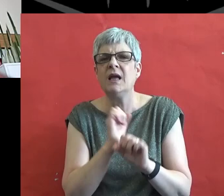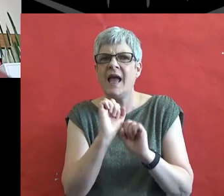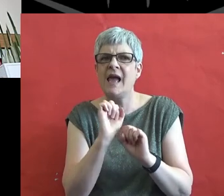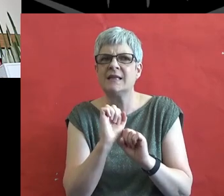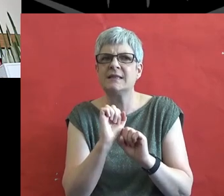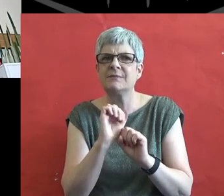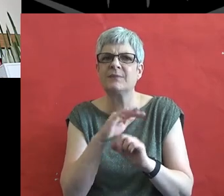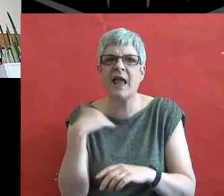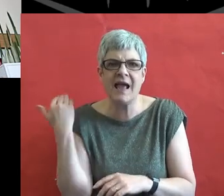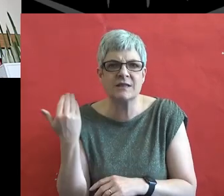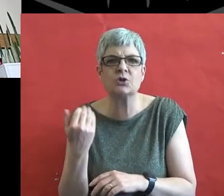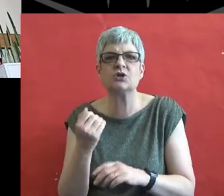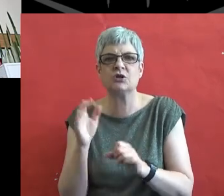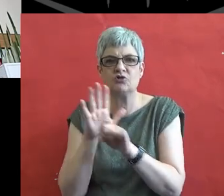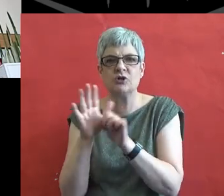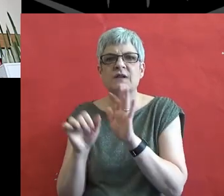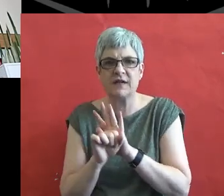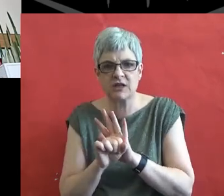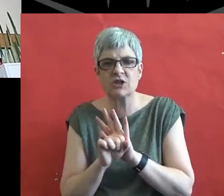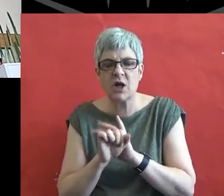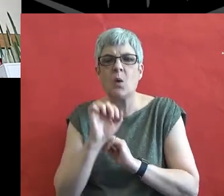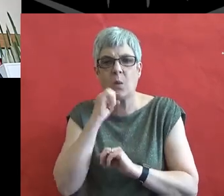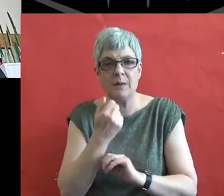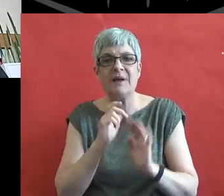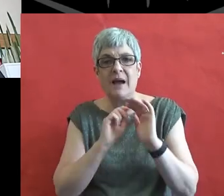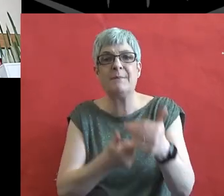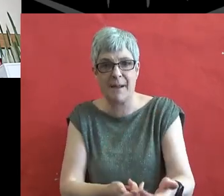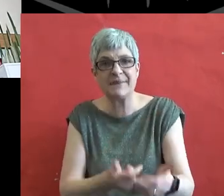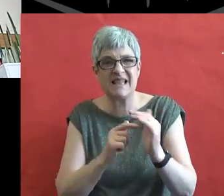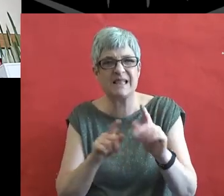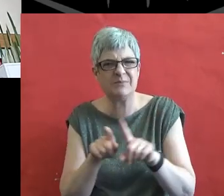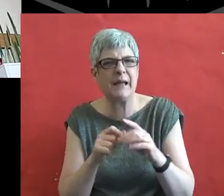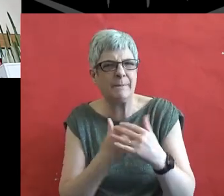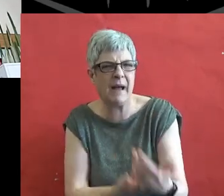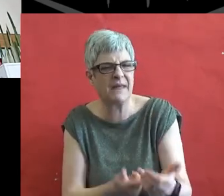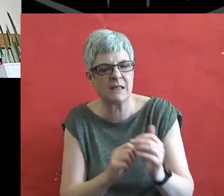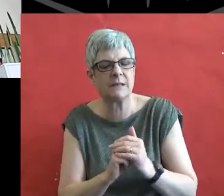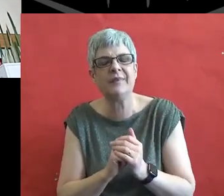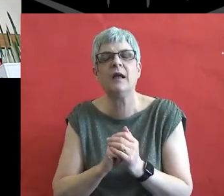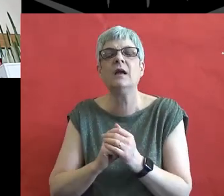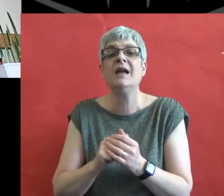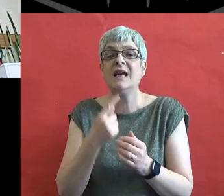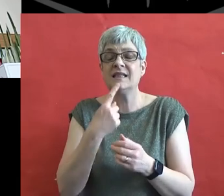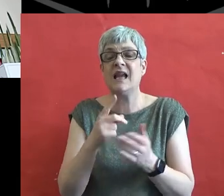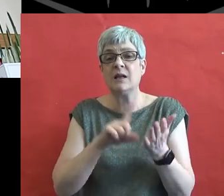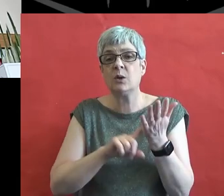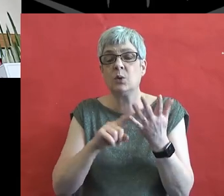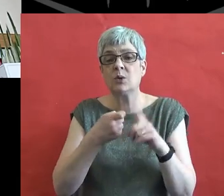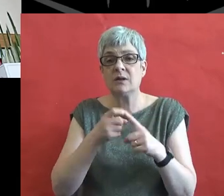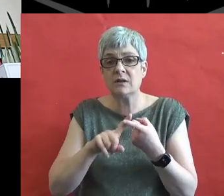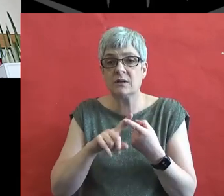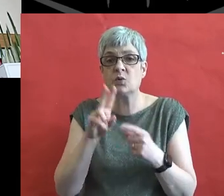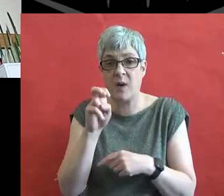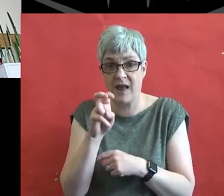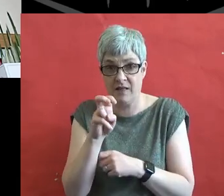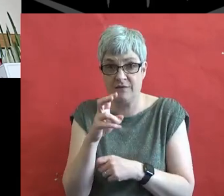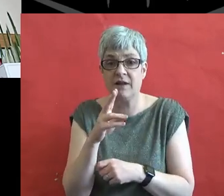execution, his crucifixion was going to be a baptism. He said in Luke 12 at verse 50,